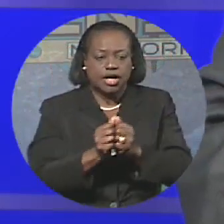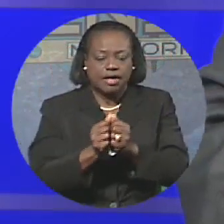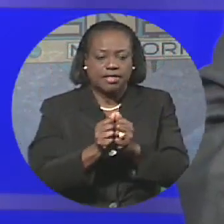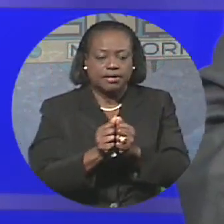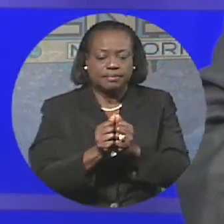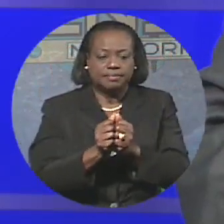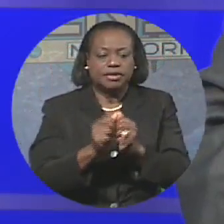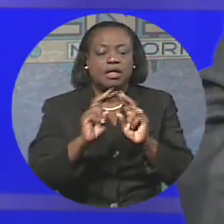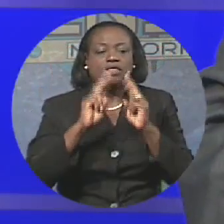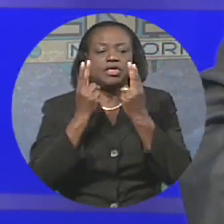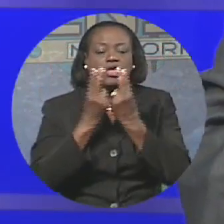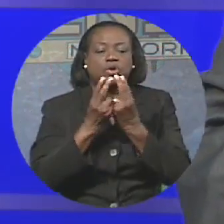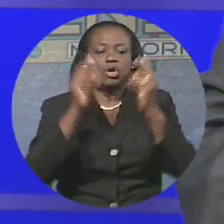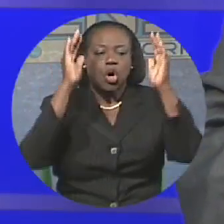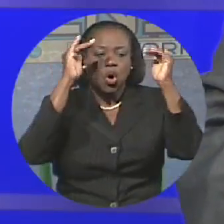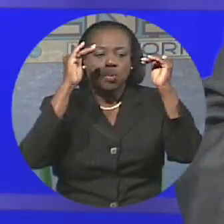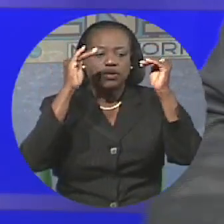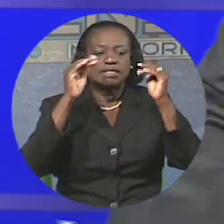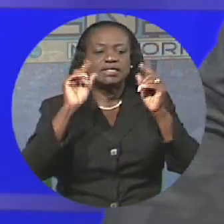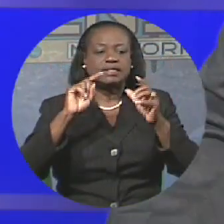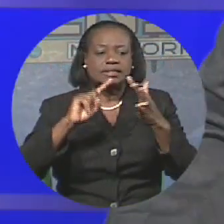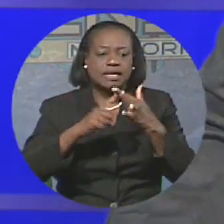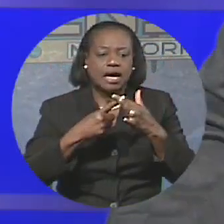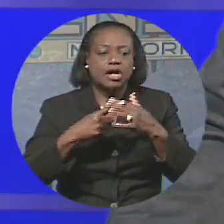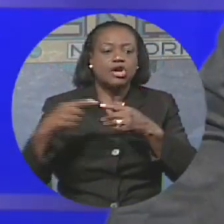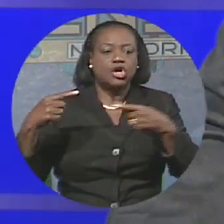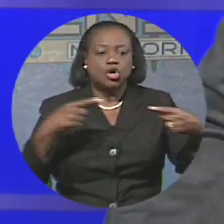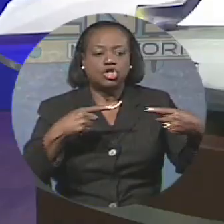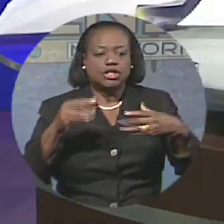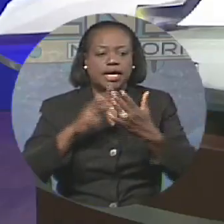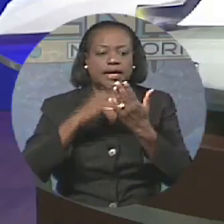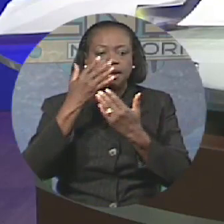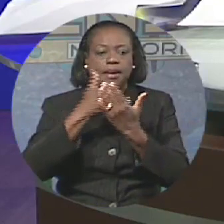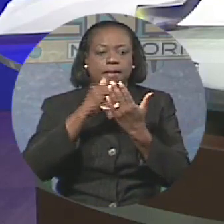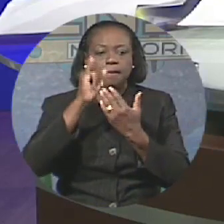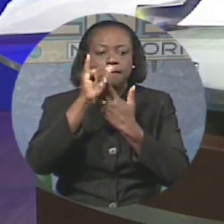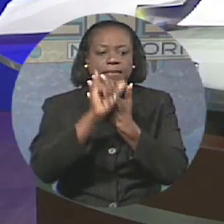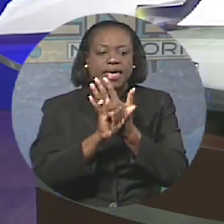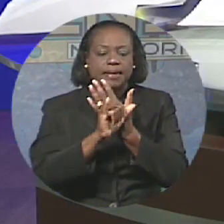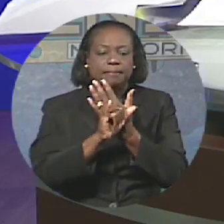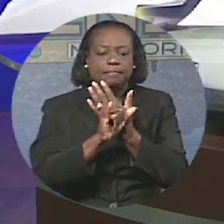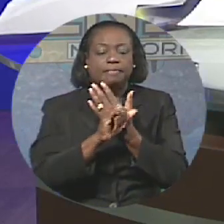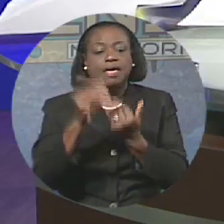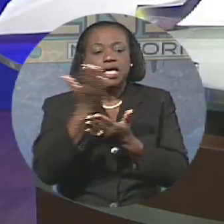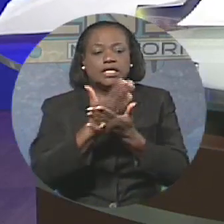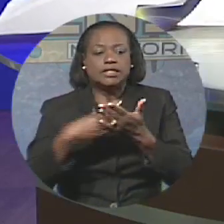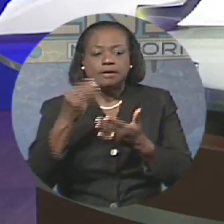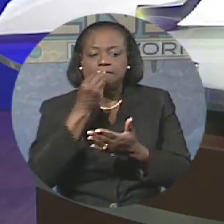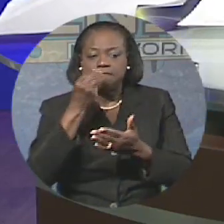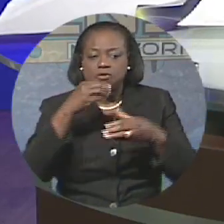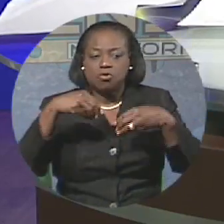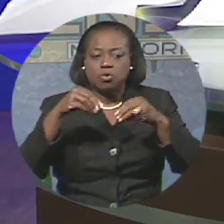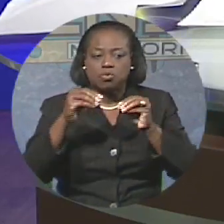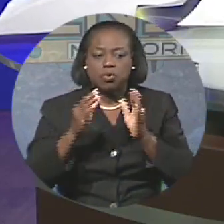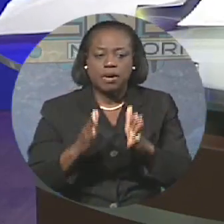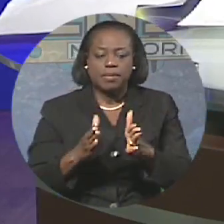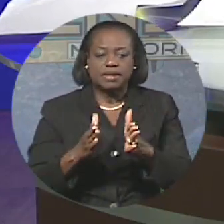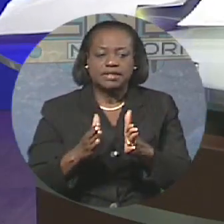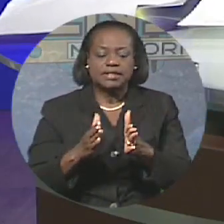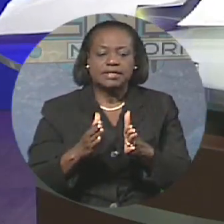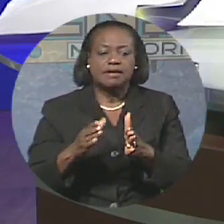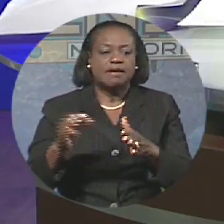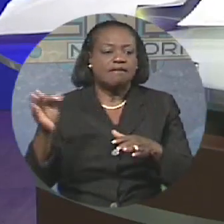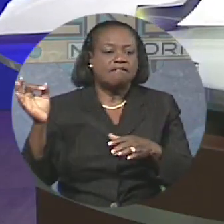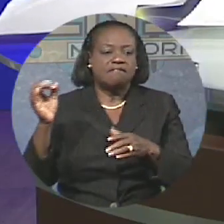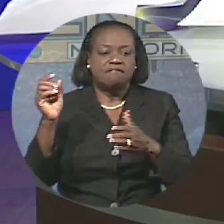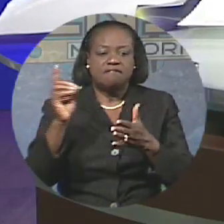The union hopes to begin negotiations by May of this year. A handful of food vendors at Arawak Key and the Potter's Key Dock failed to pay their